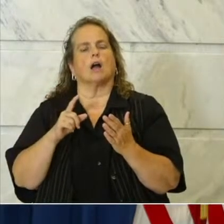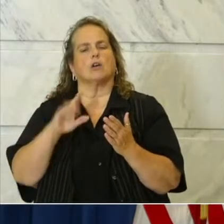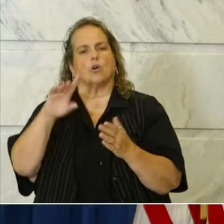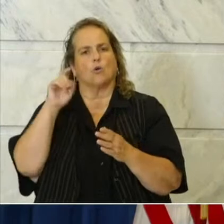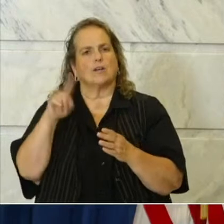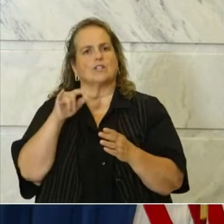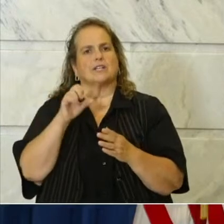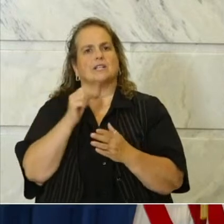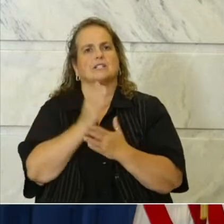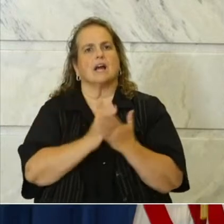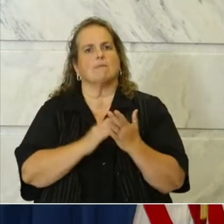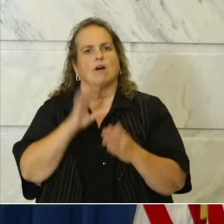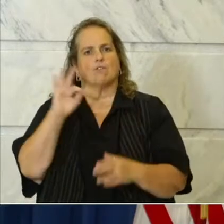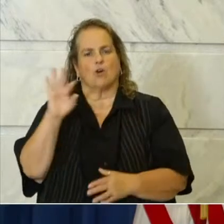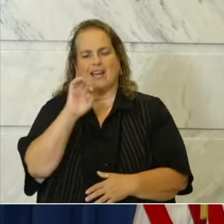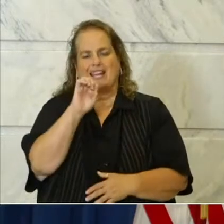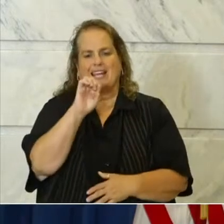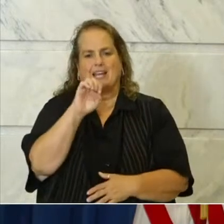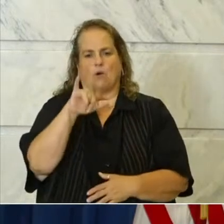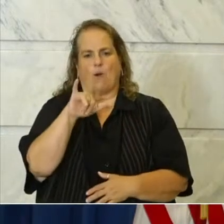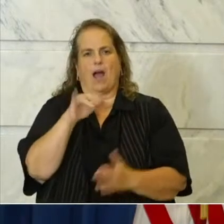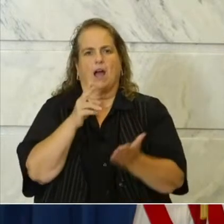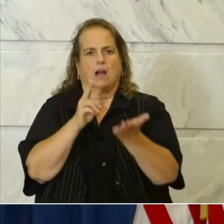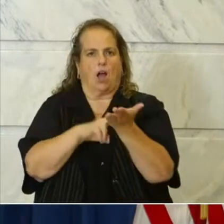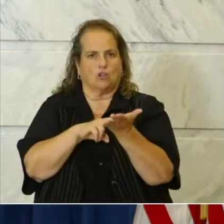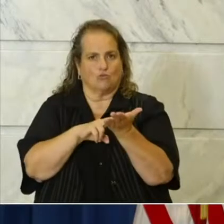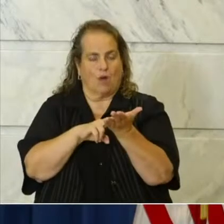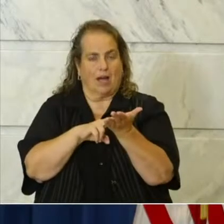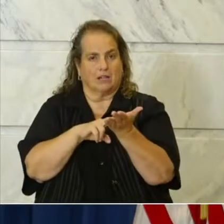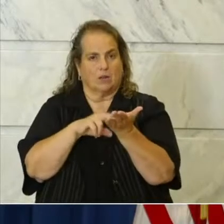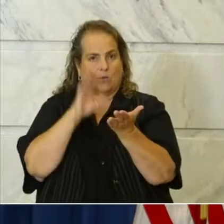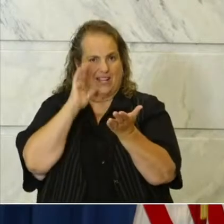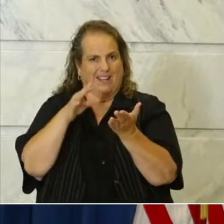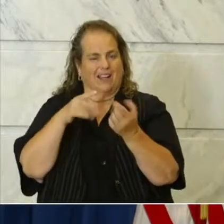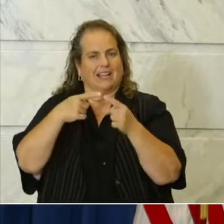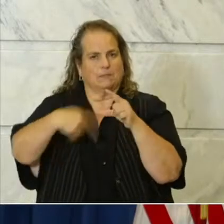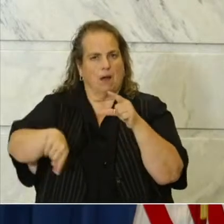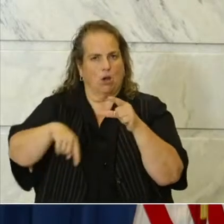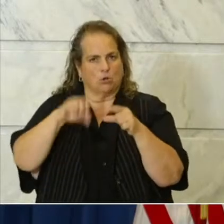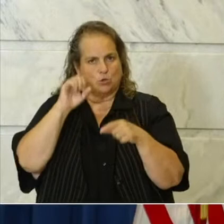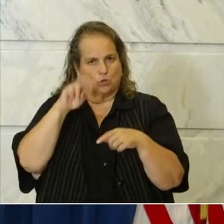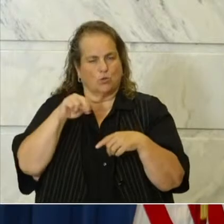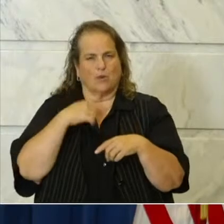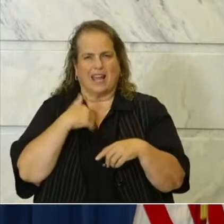question is on EY's contract. I believe we had